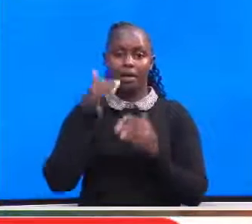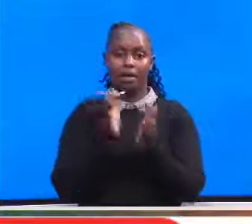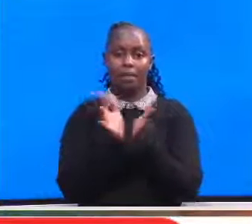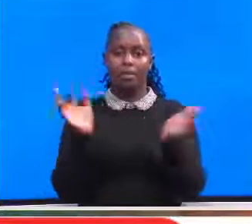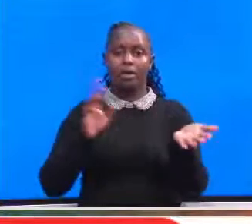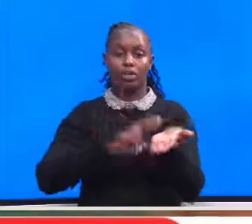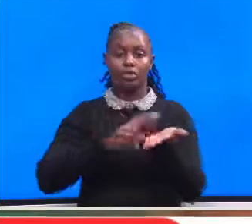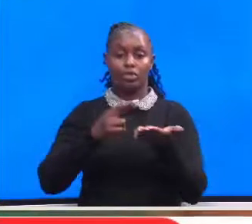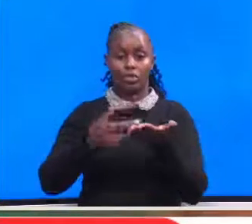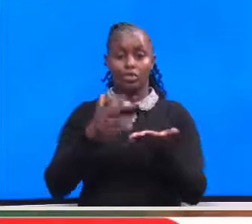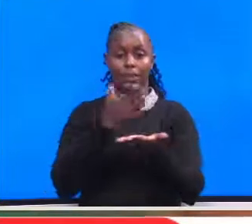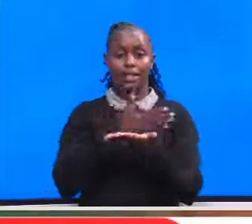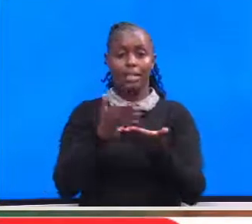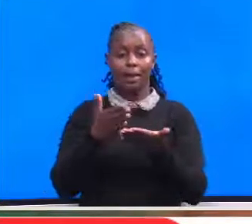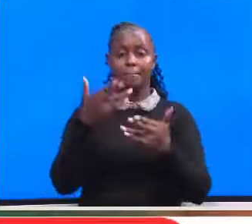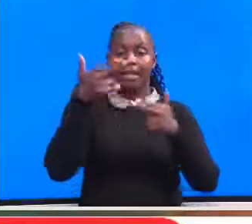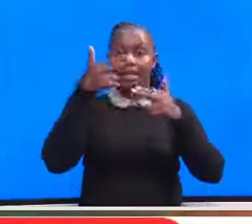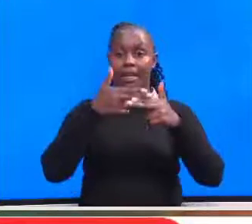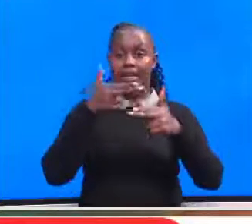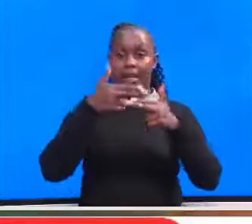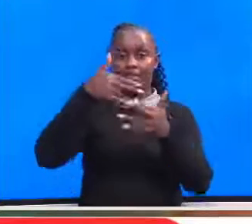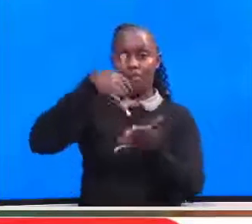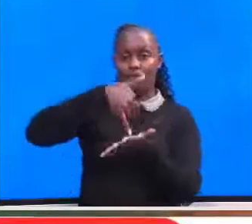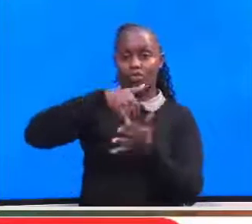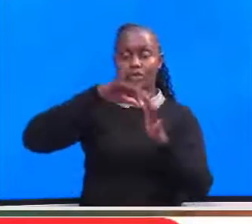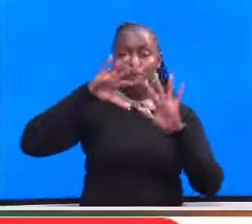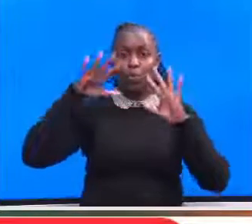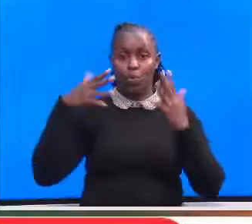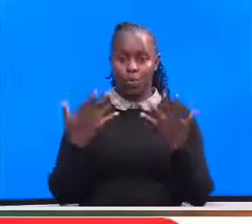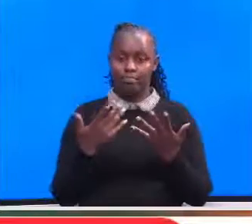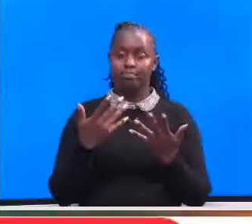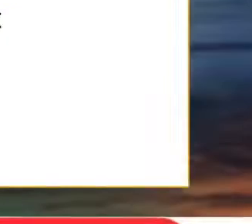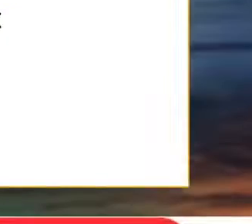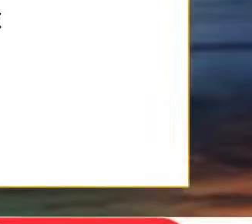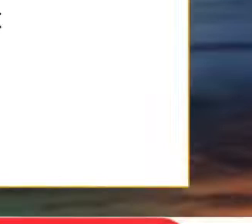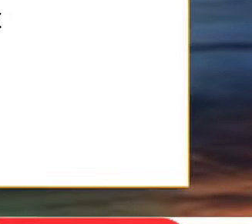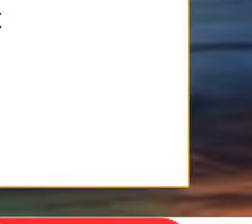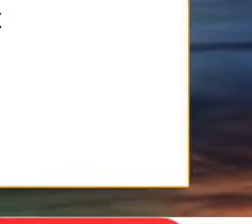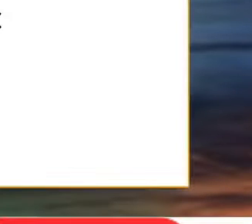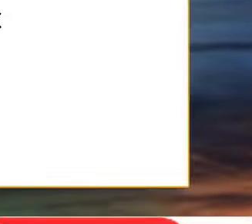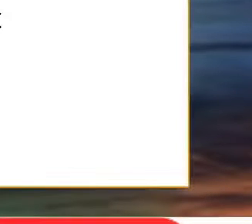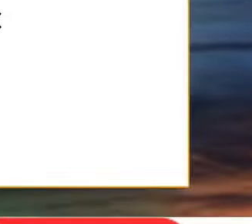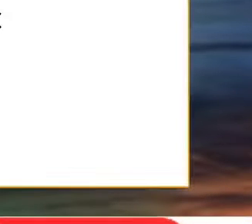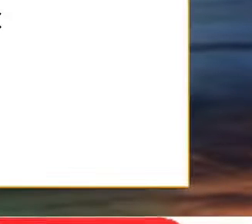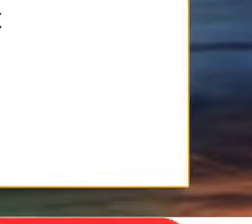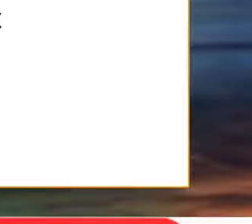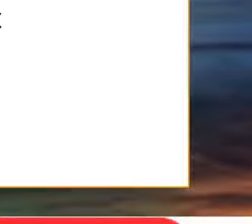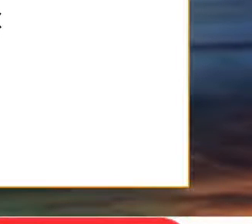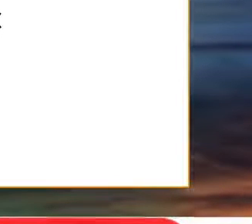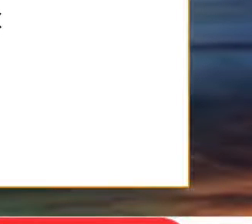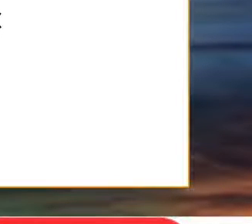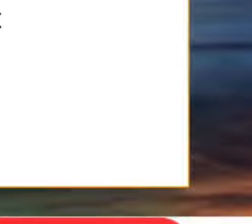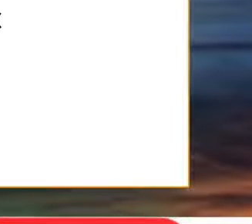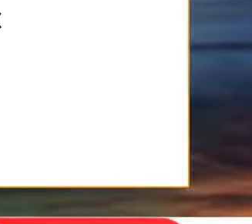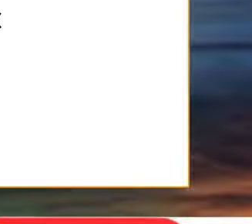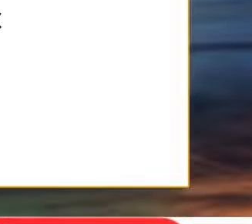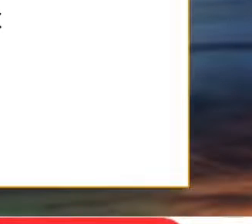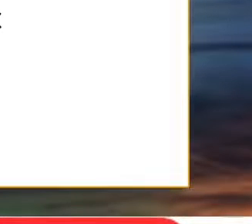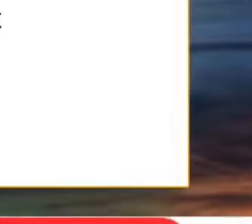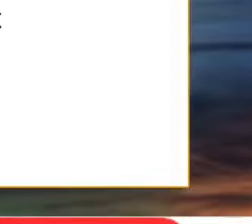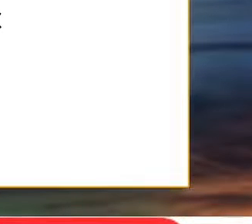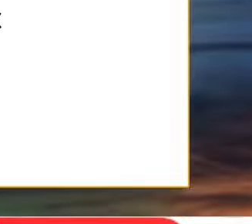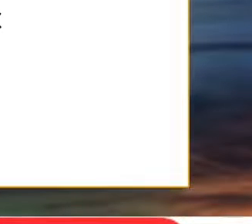Some notable names in the report include former Kiambu Governor Ferdinand Waititu, who together with his spouse and daughter are